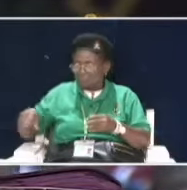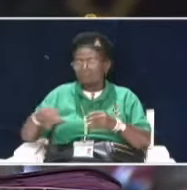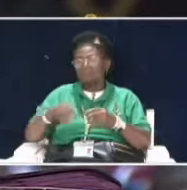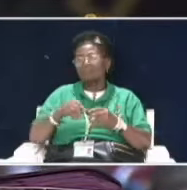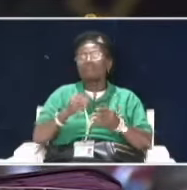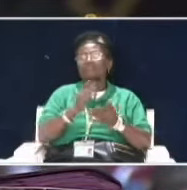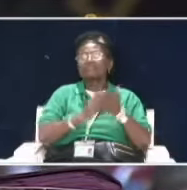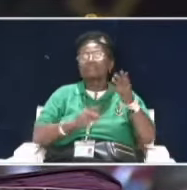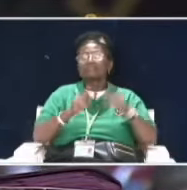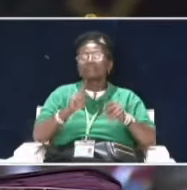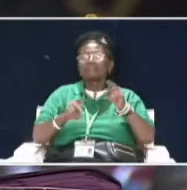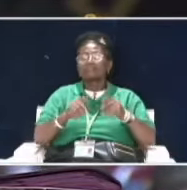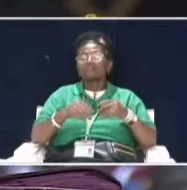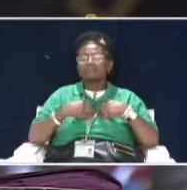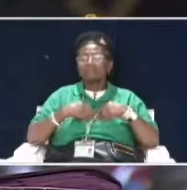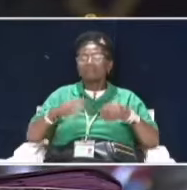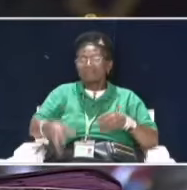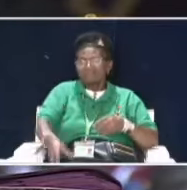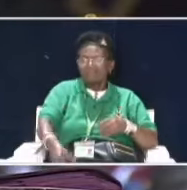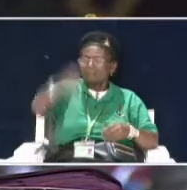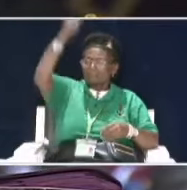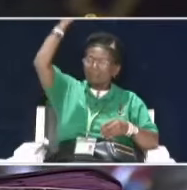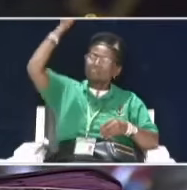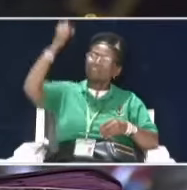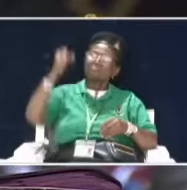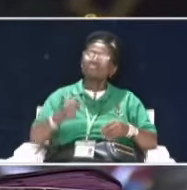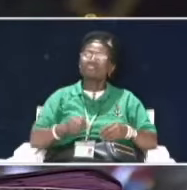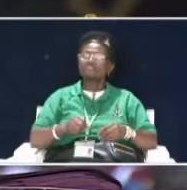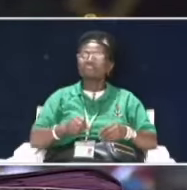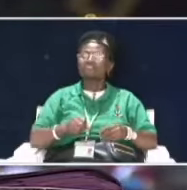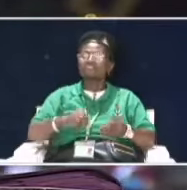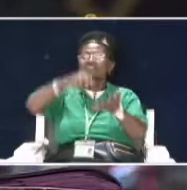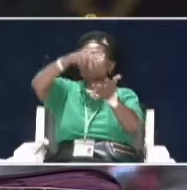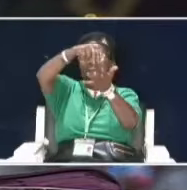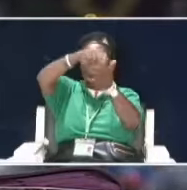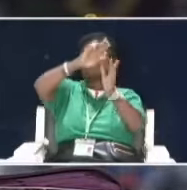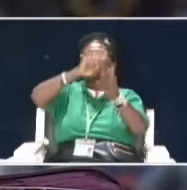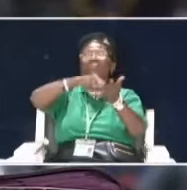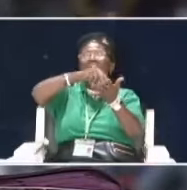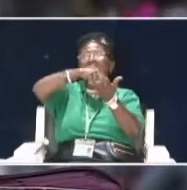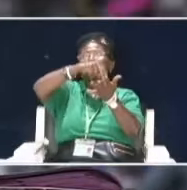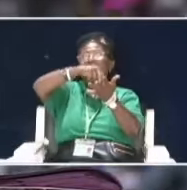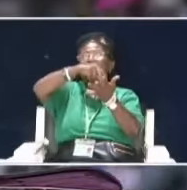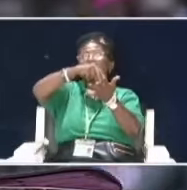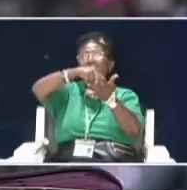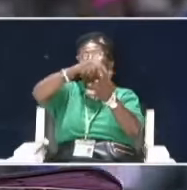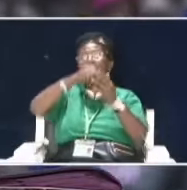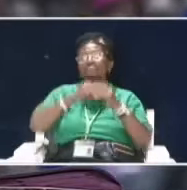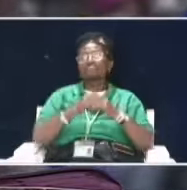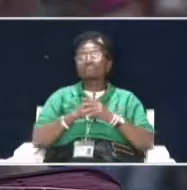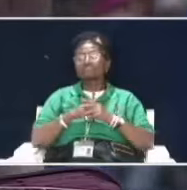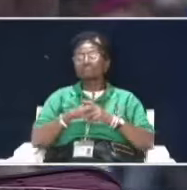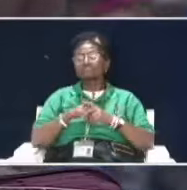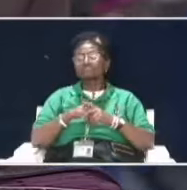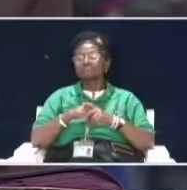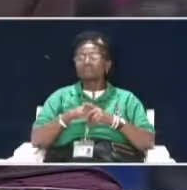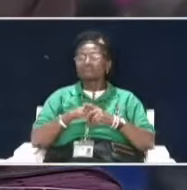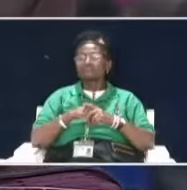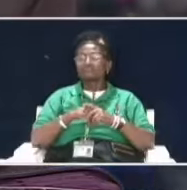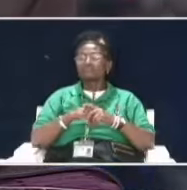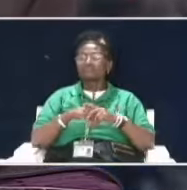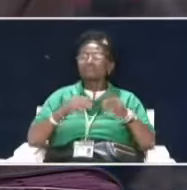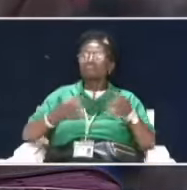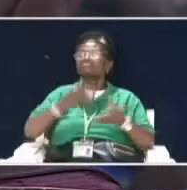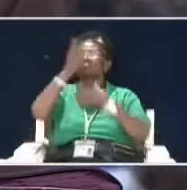Some people had to be uprooted. Stand on your feet. and cry